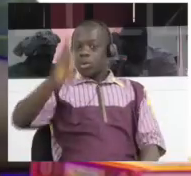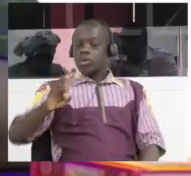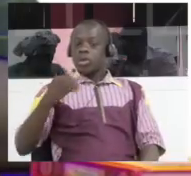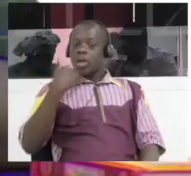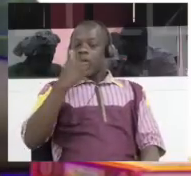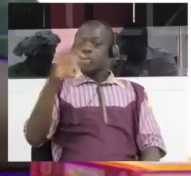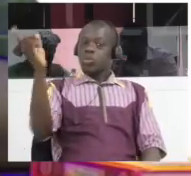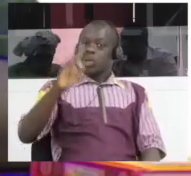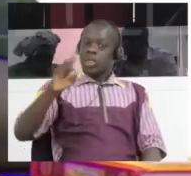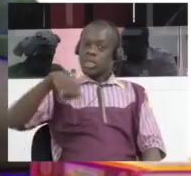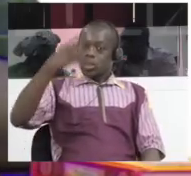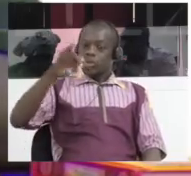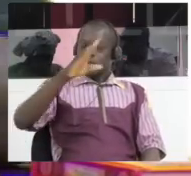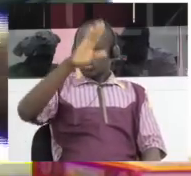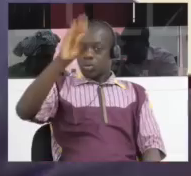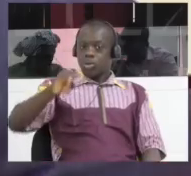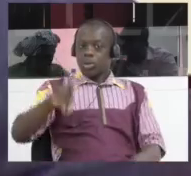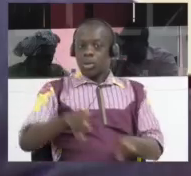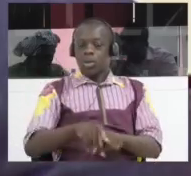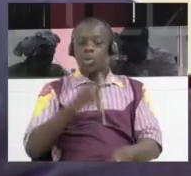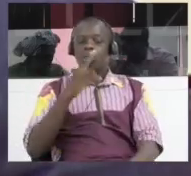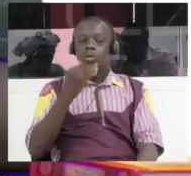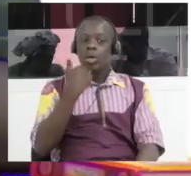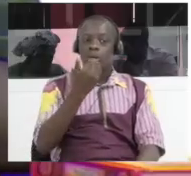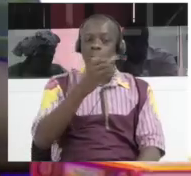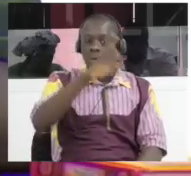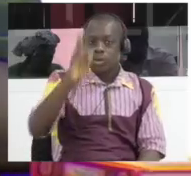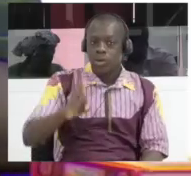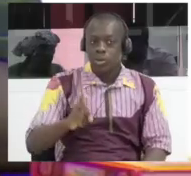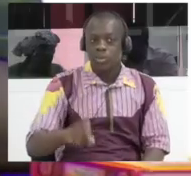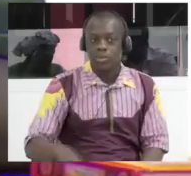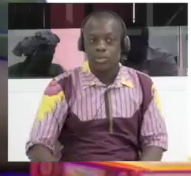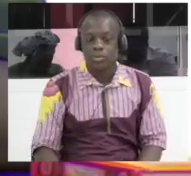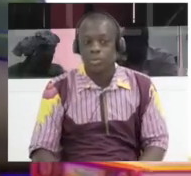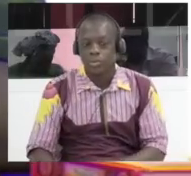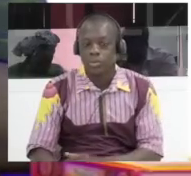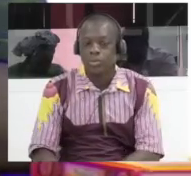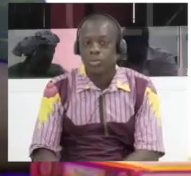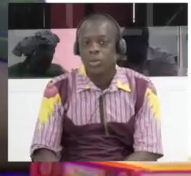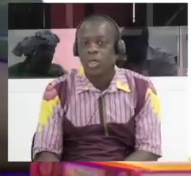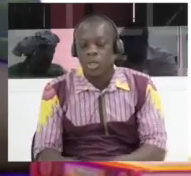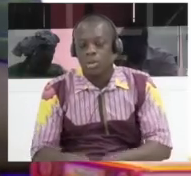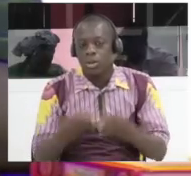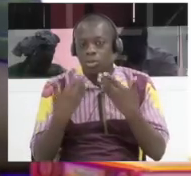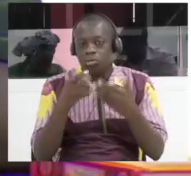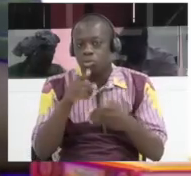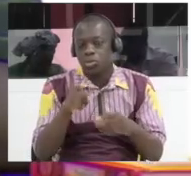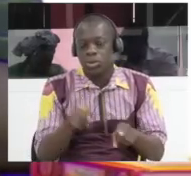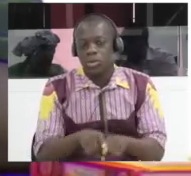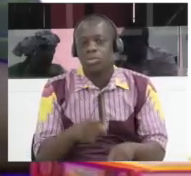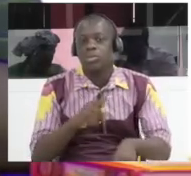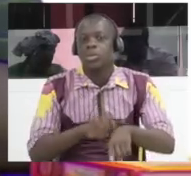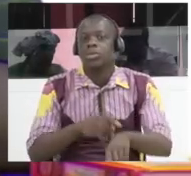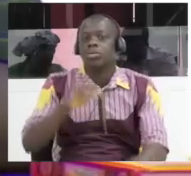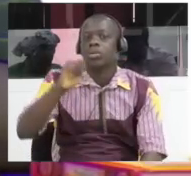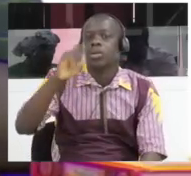came. And then, who did they ask what next to do? Well,